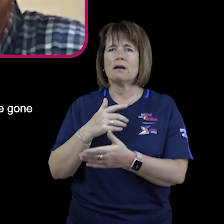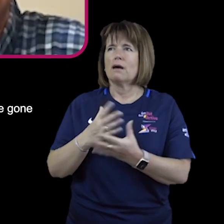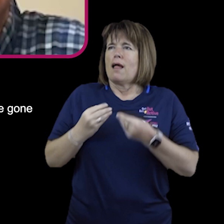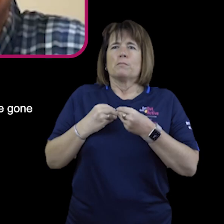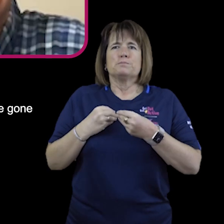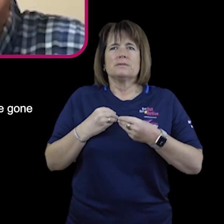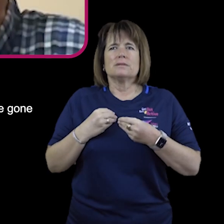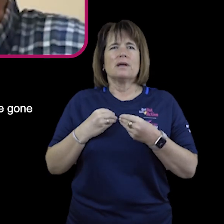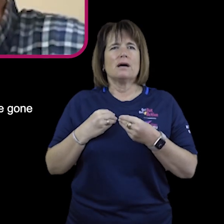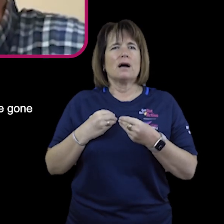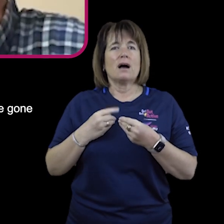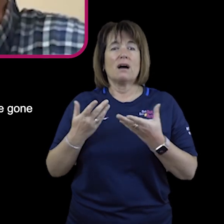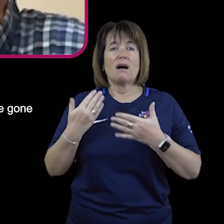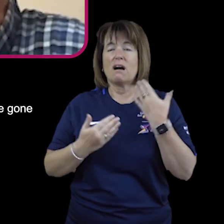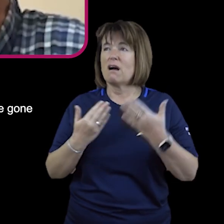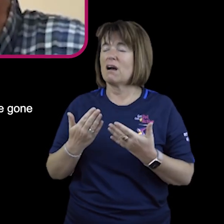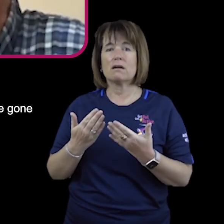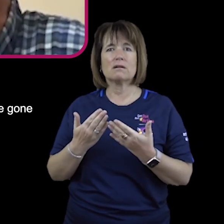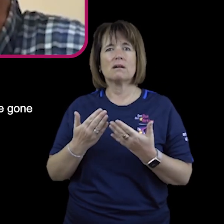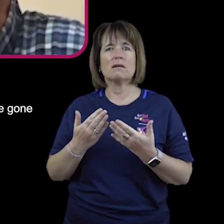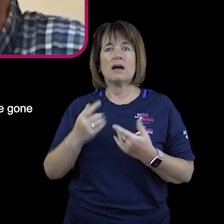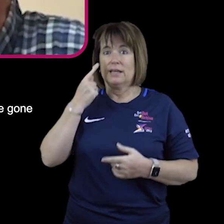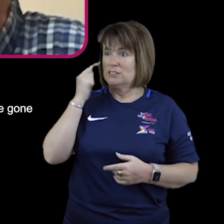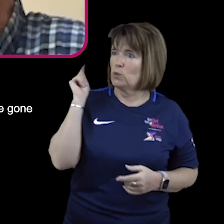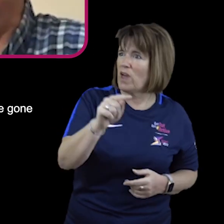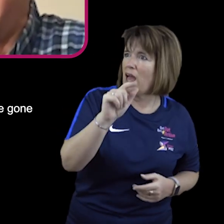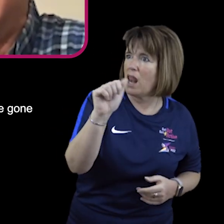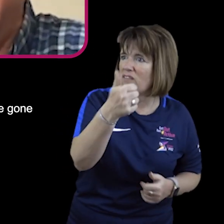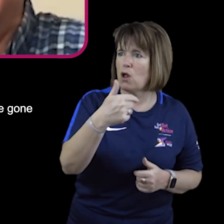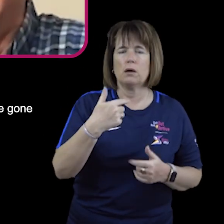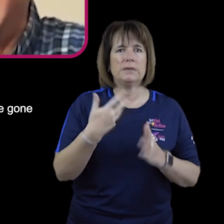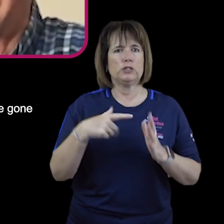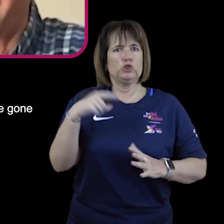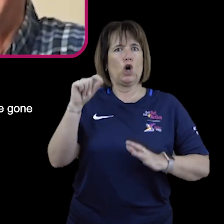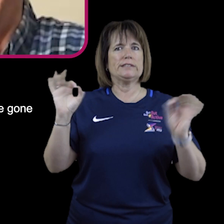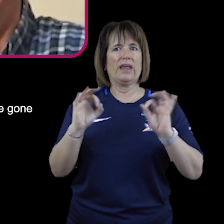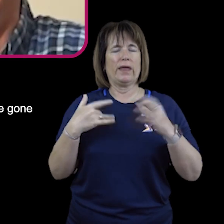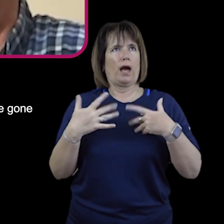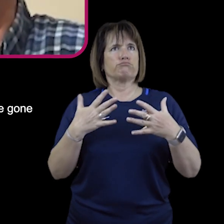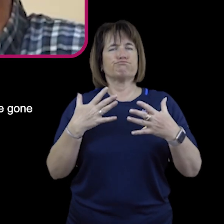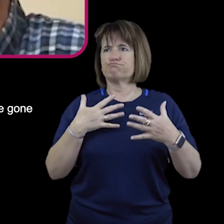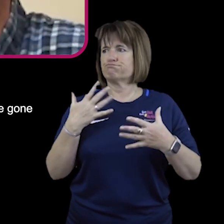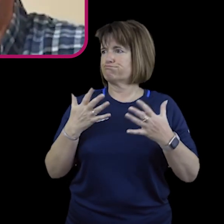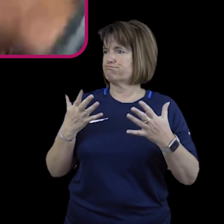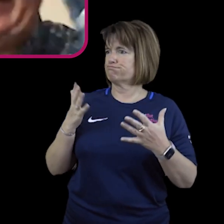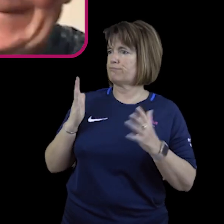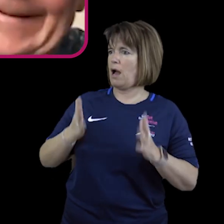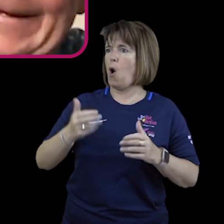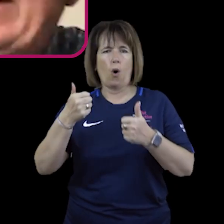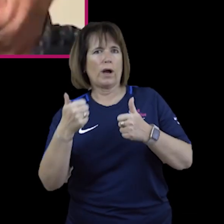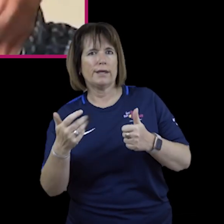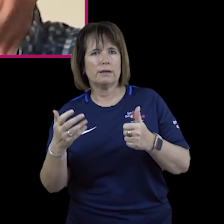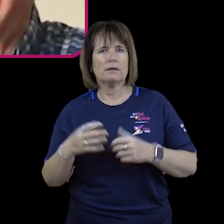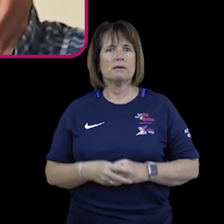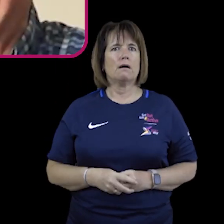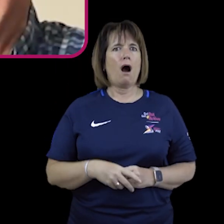because that was absolutely it. I wouldn't have gone otherwise. Yeah. But he said, I'll see you there at 11 o'clock. So I thought, I need to